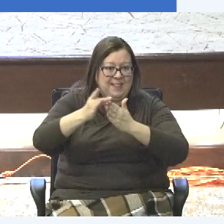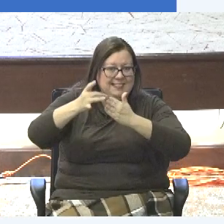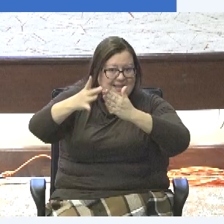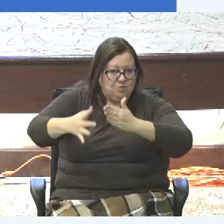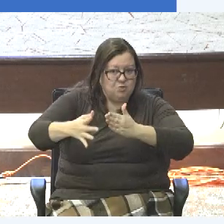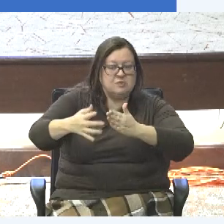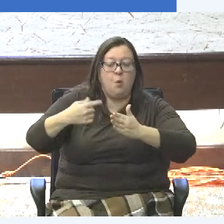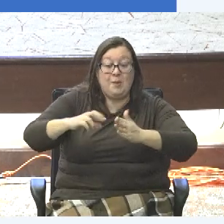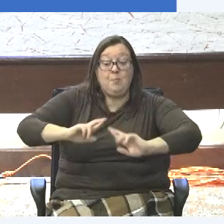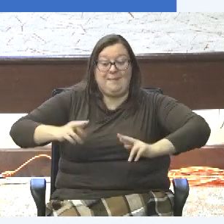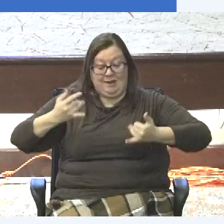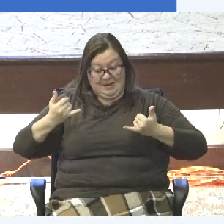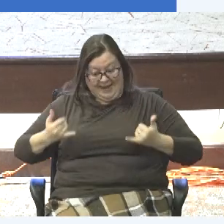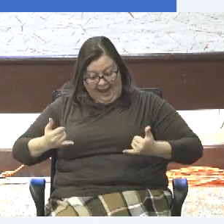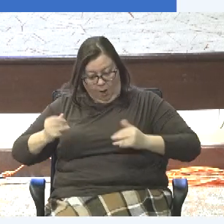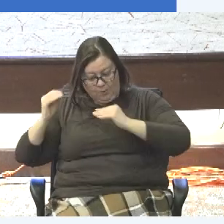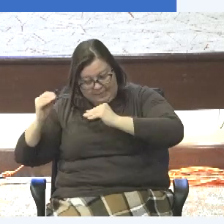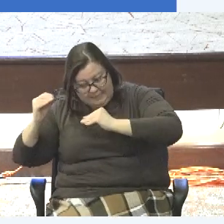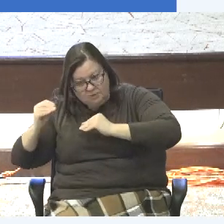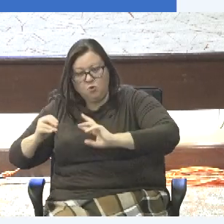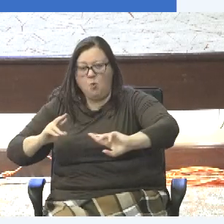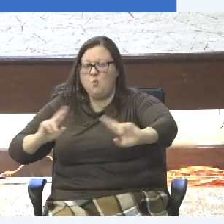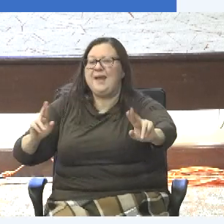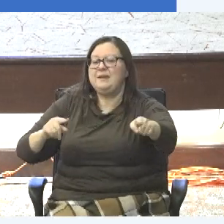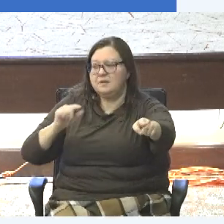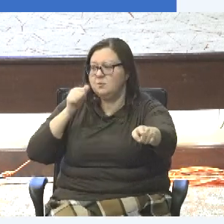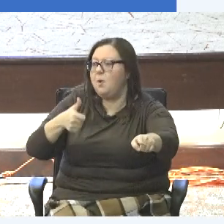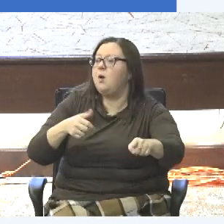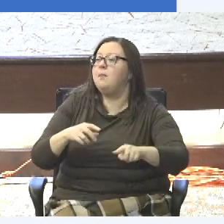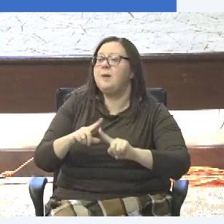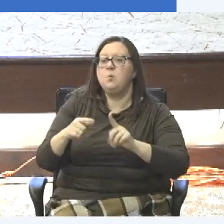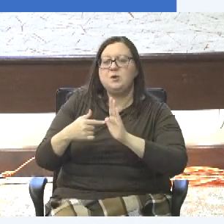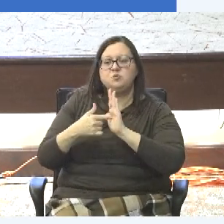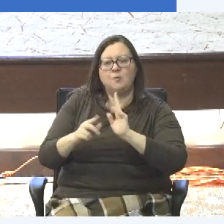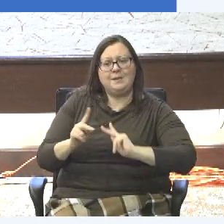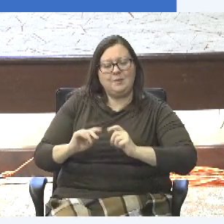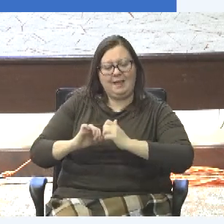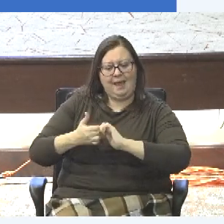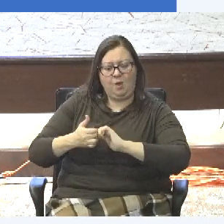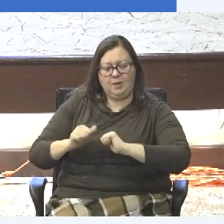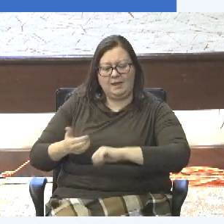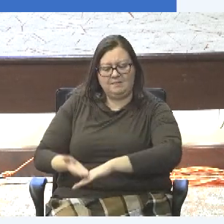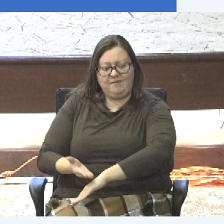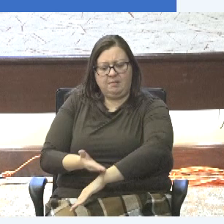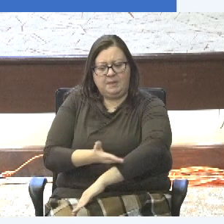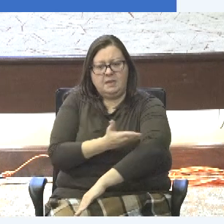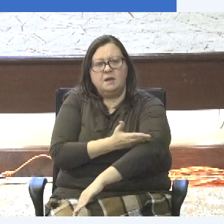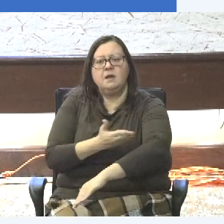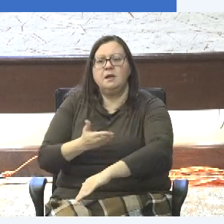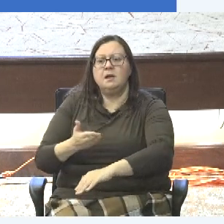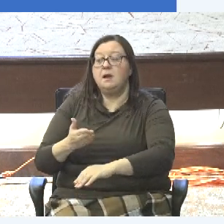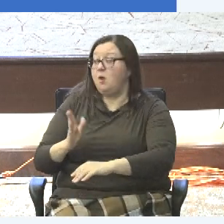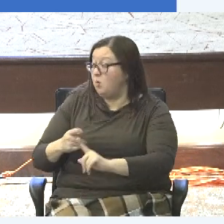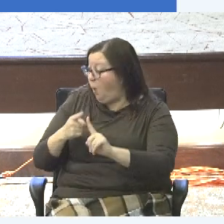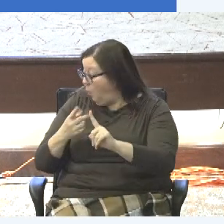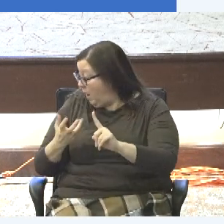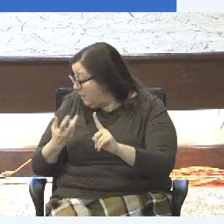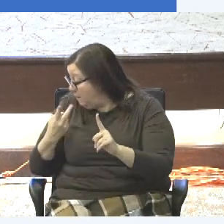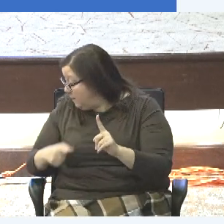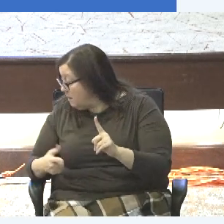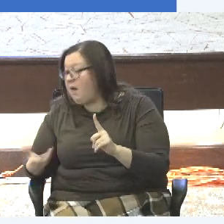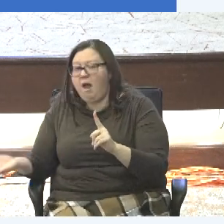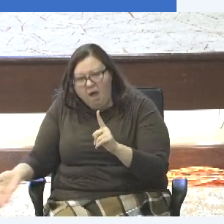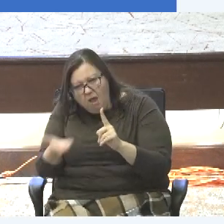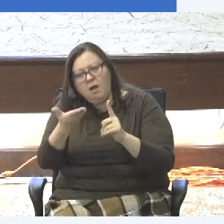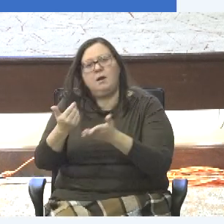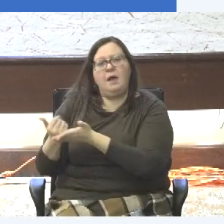developing people, sharing clear expectations, showing people and giving them a path for vertical development up into those roles that they want to aspire to. So we want to